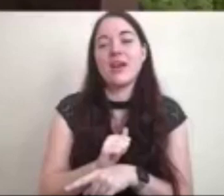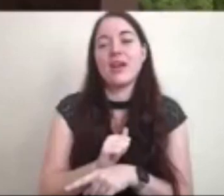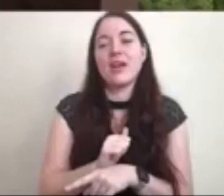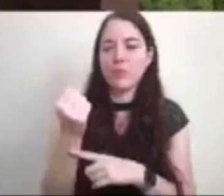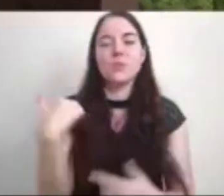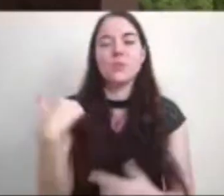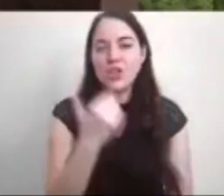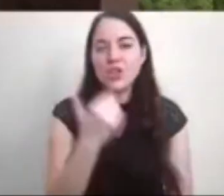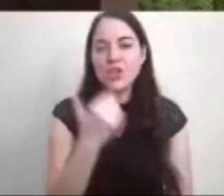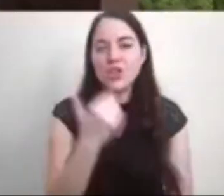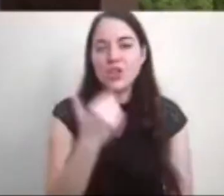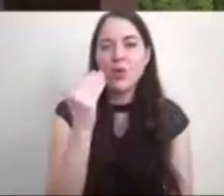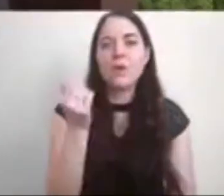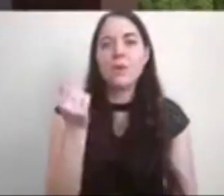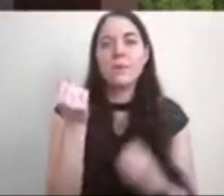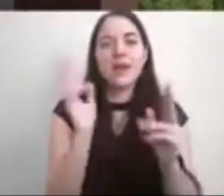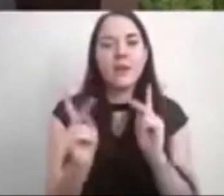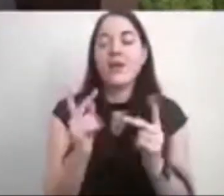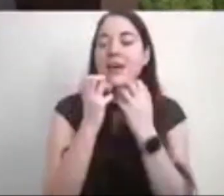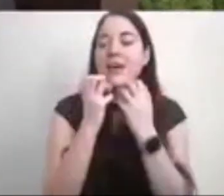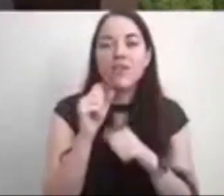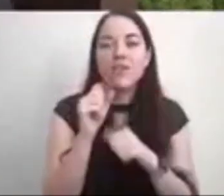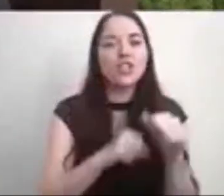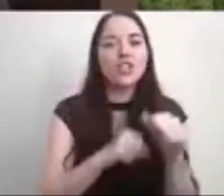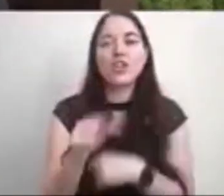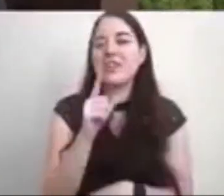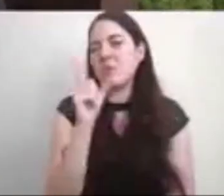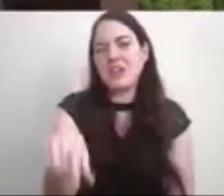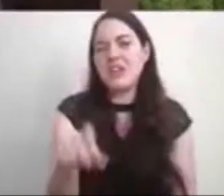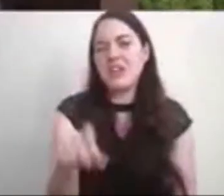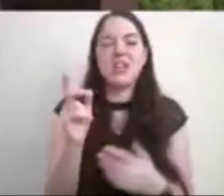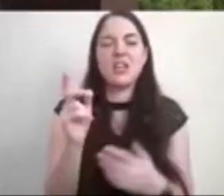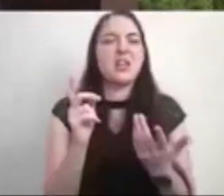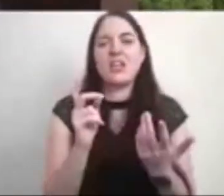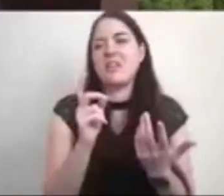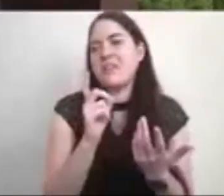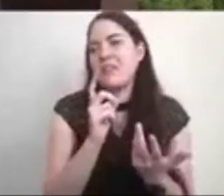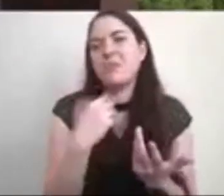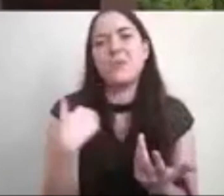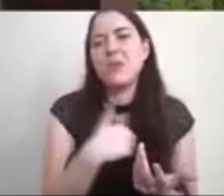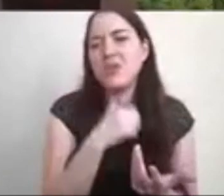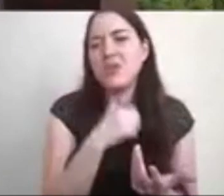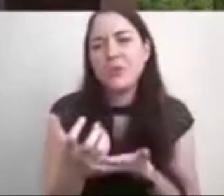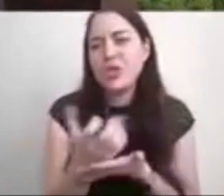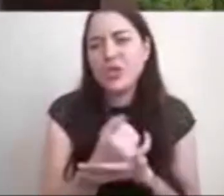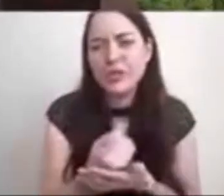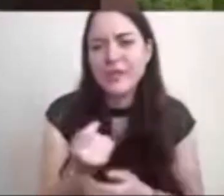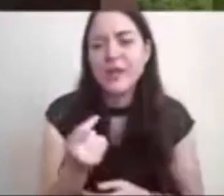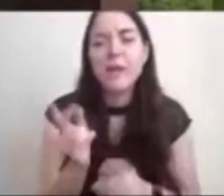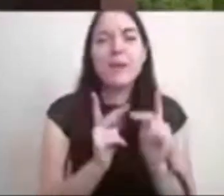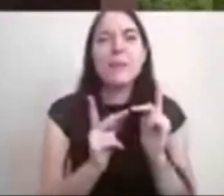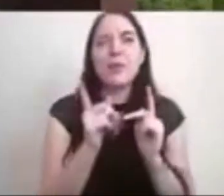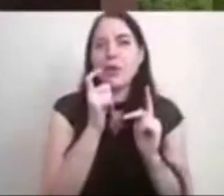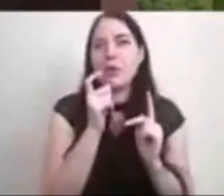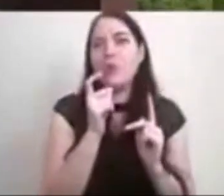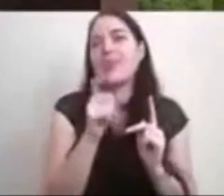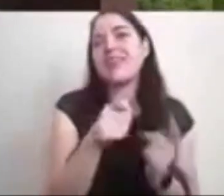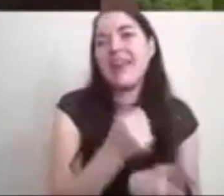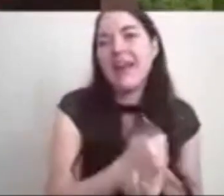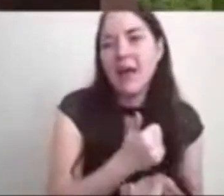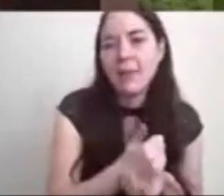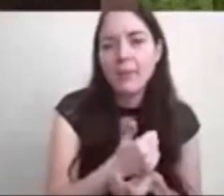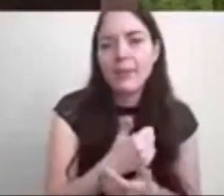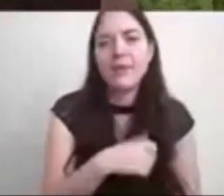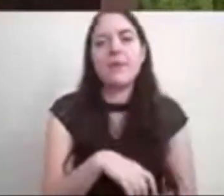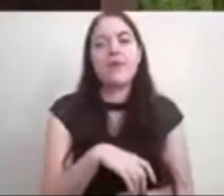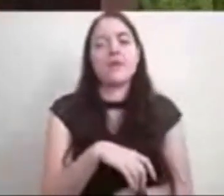that caring for one another is unnecessary and undeserved. It makes people in need dependent, makes me a chump, that